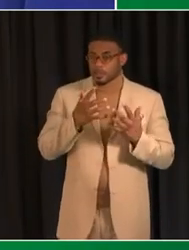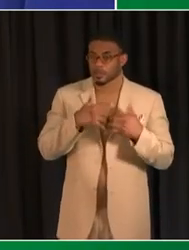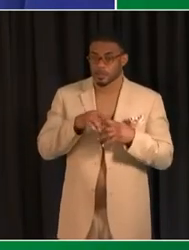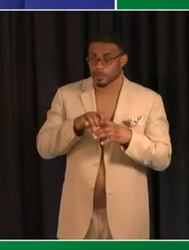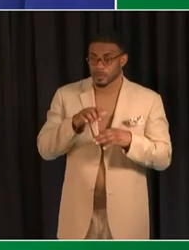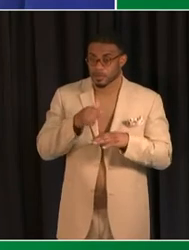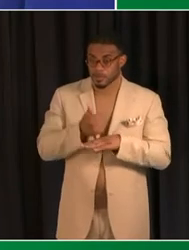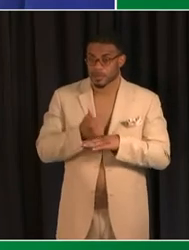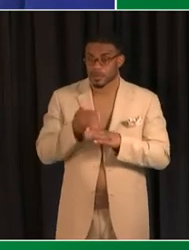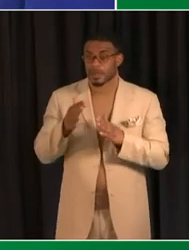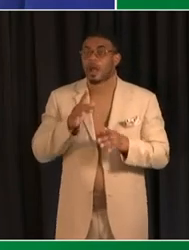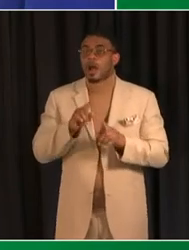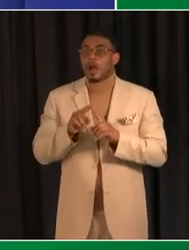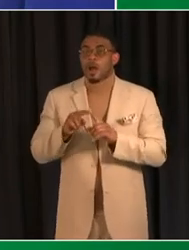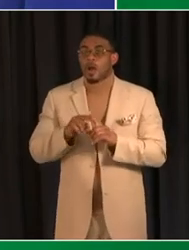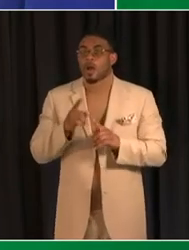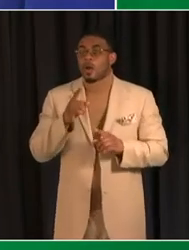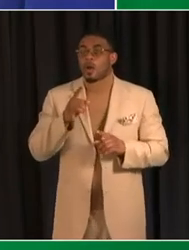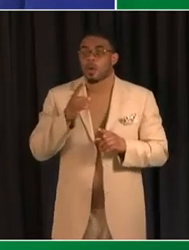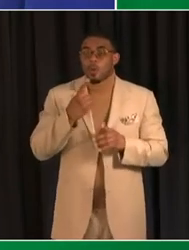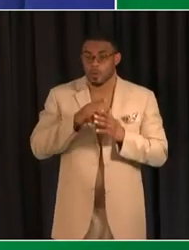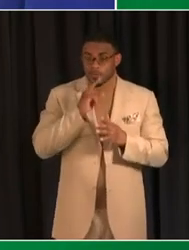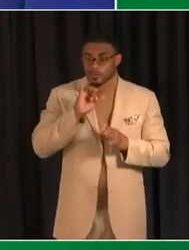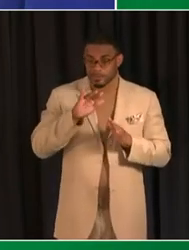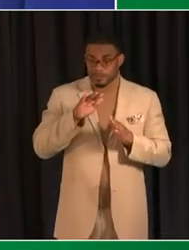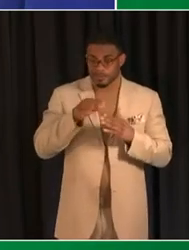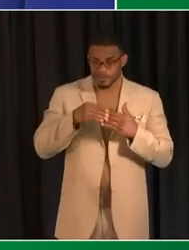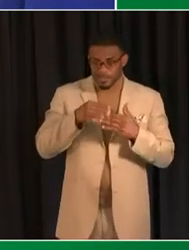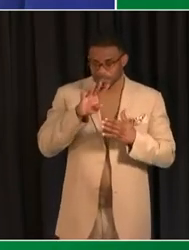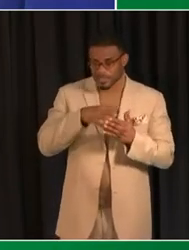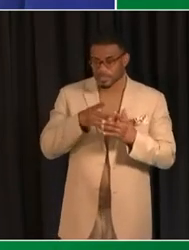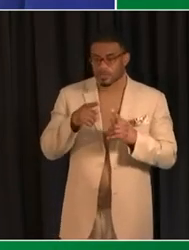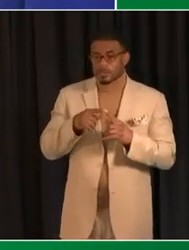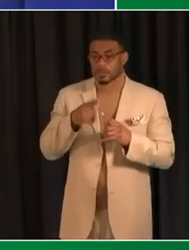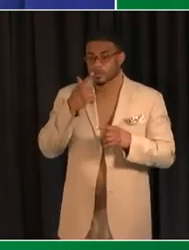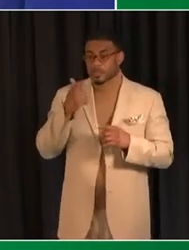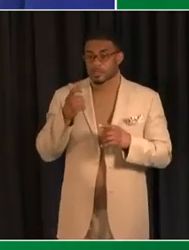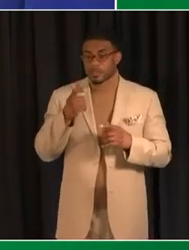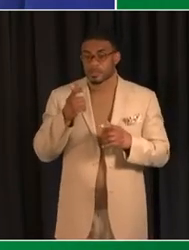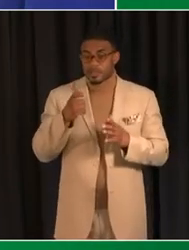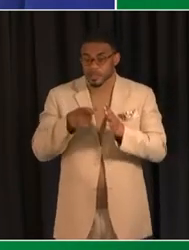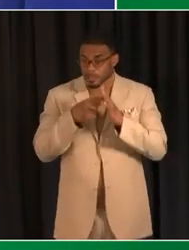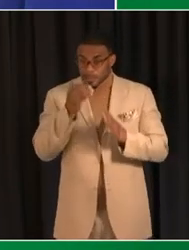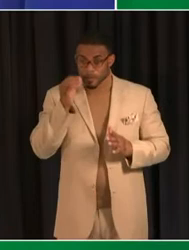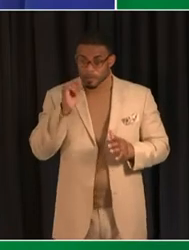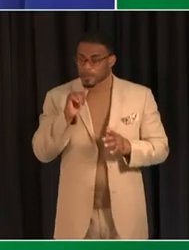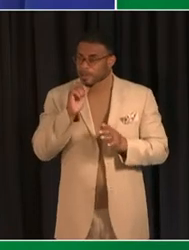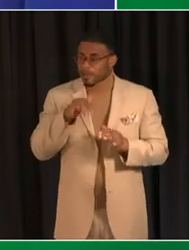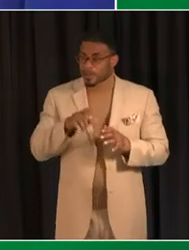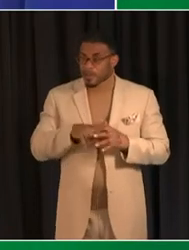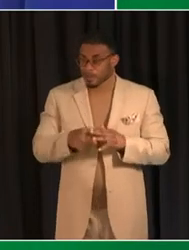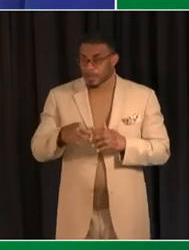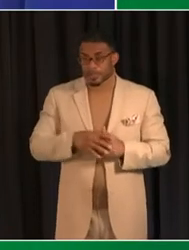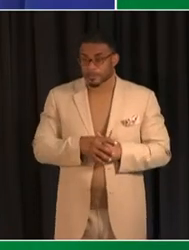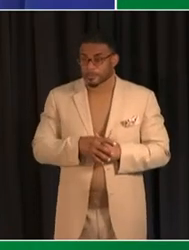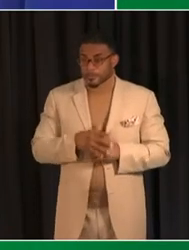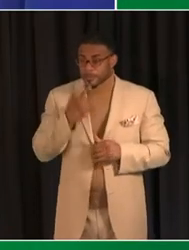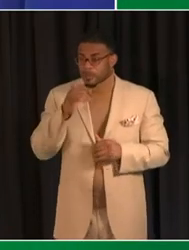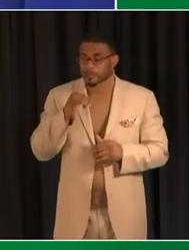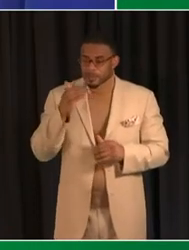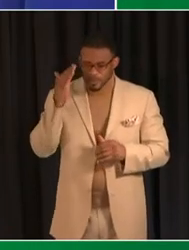health protocols that are put in place, and then also what is the flexibility in scheduling too, because the demands at home haven't gone